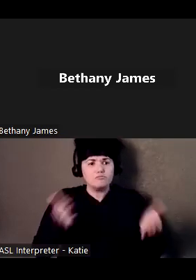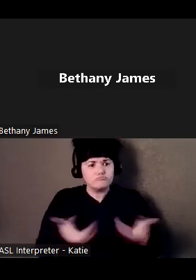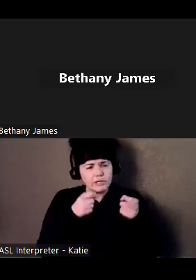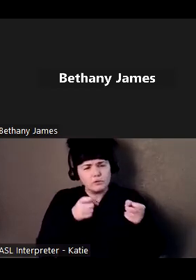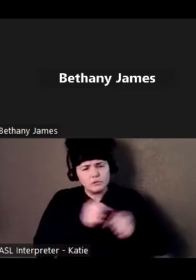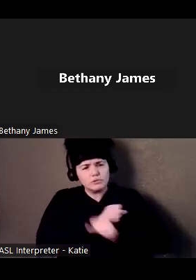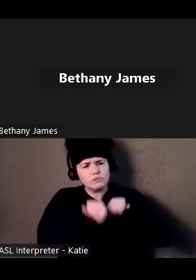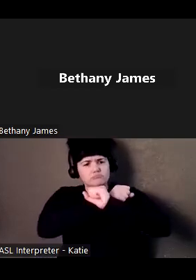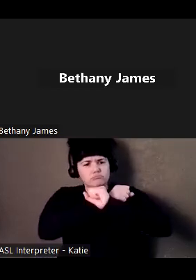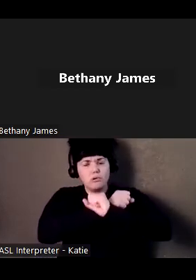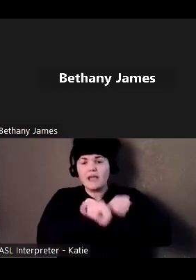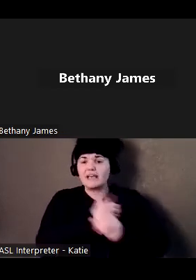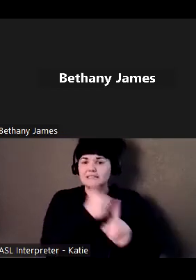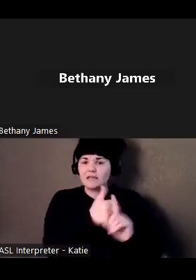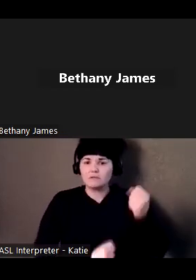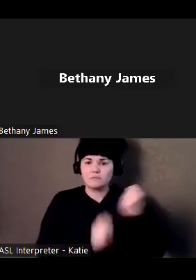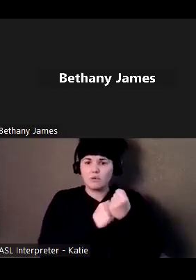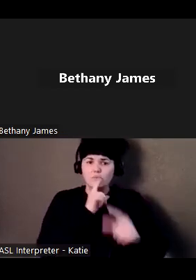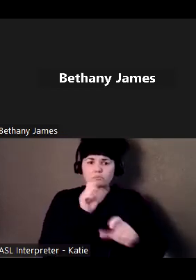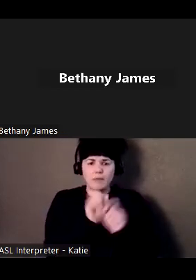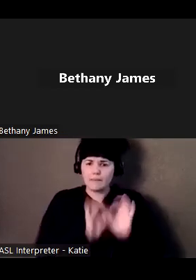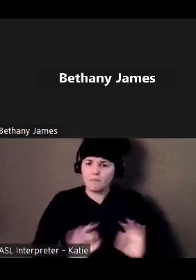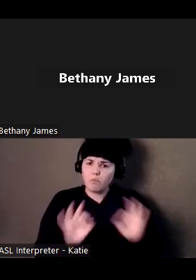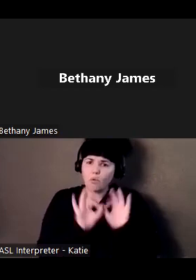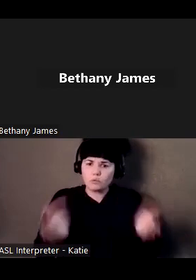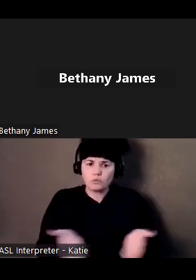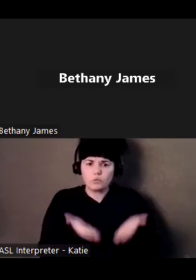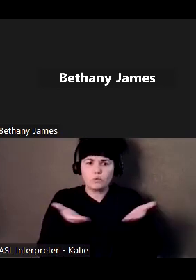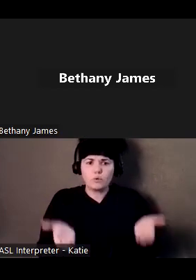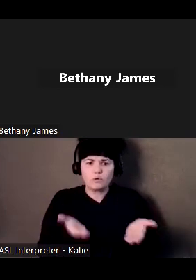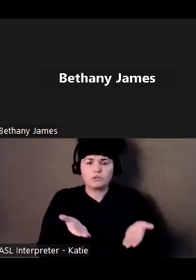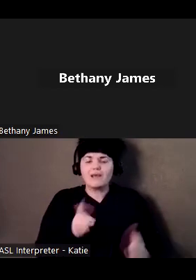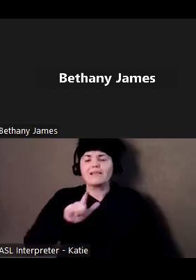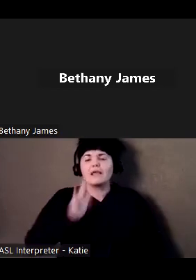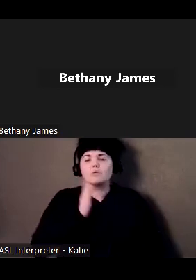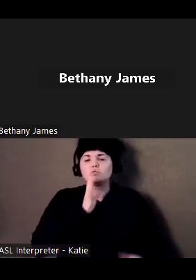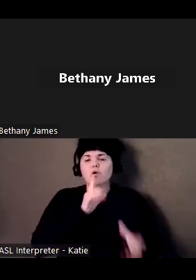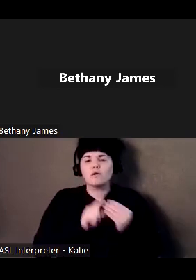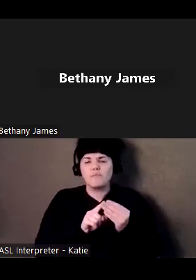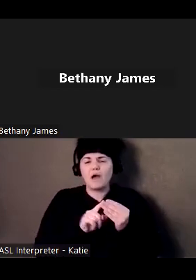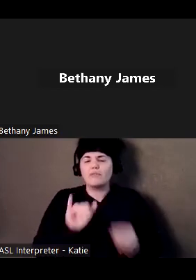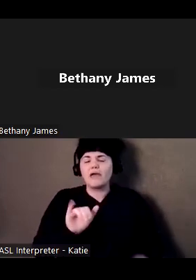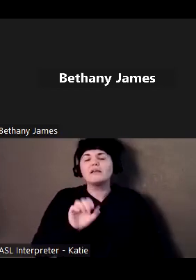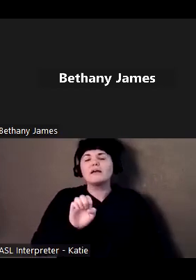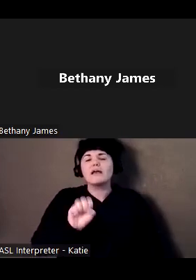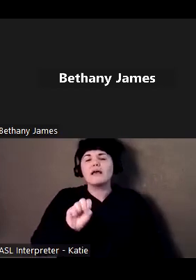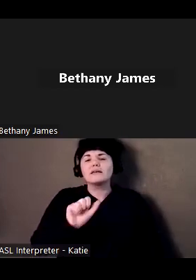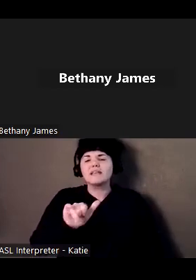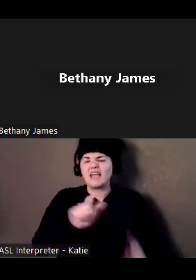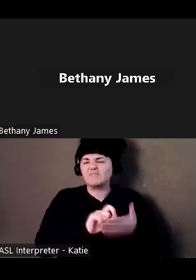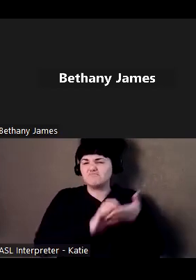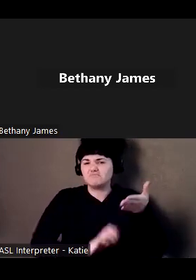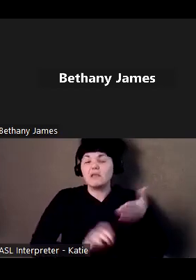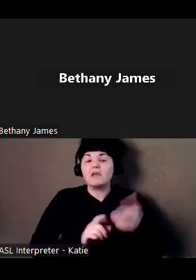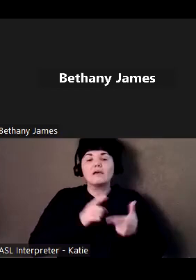more about that Lisa Marciano essay, and then we'll do our best to outline